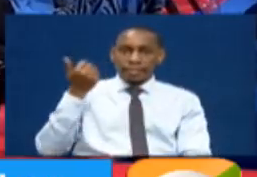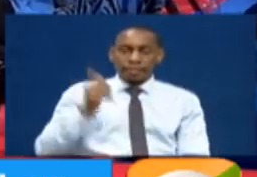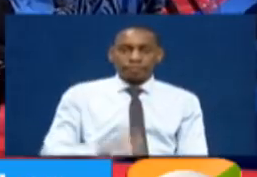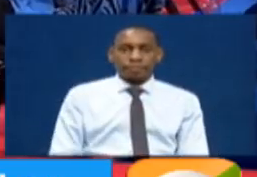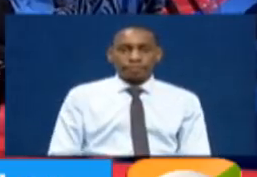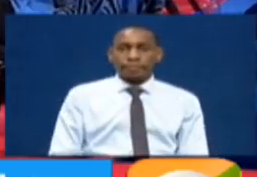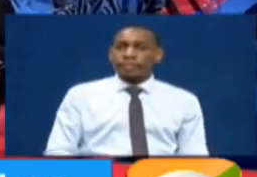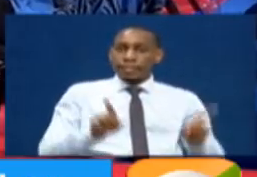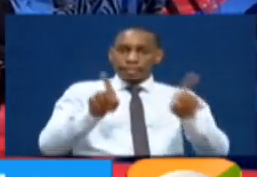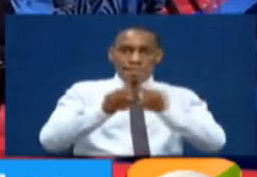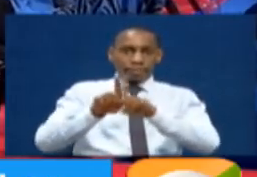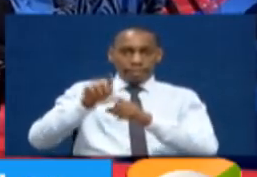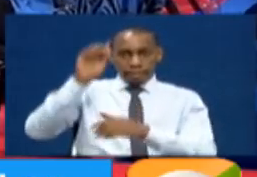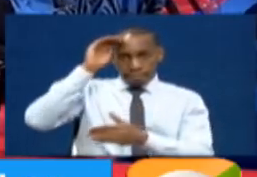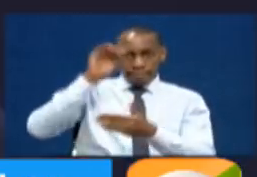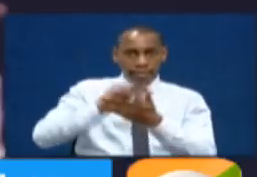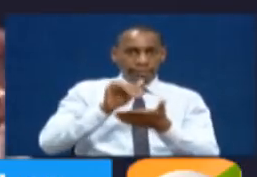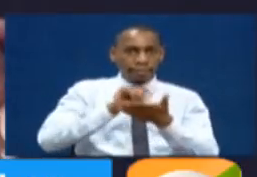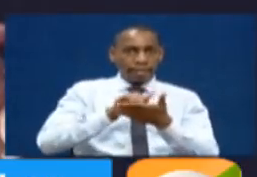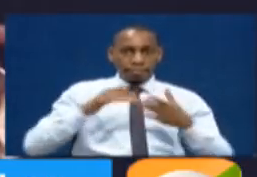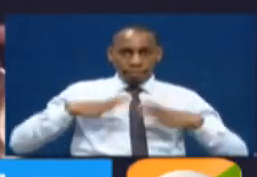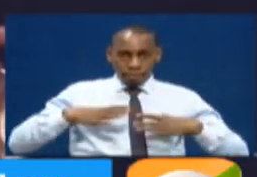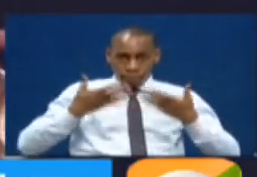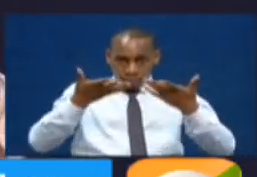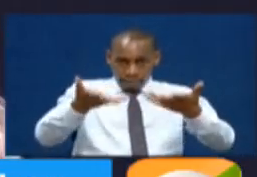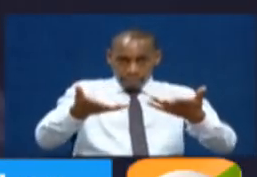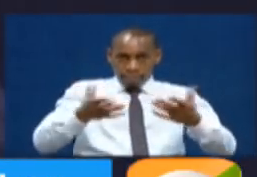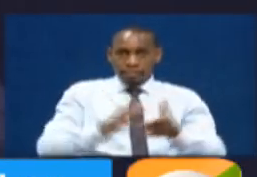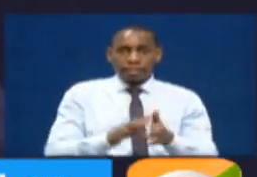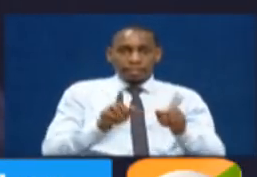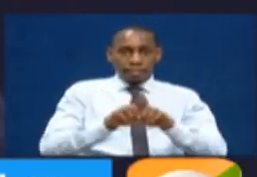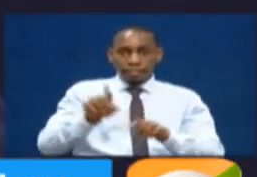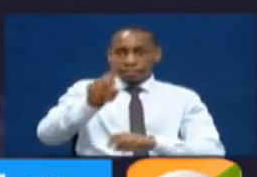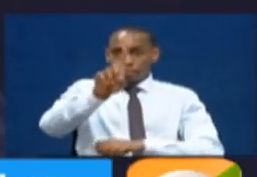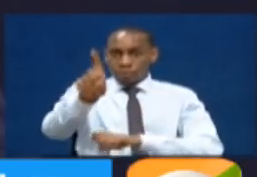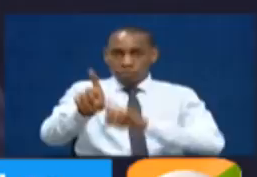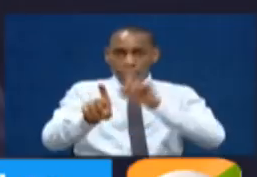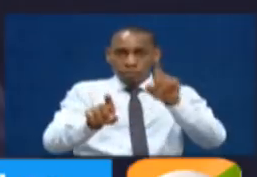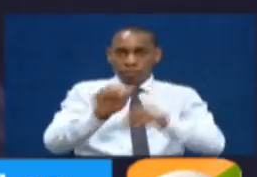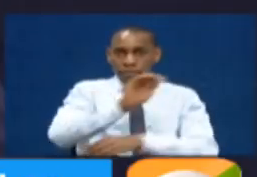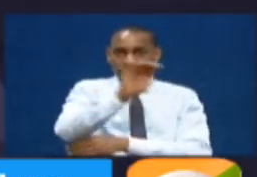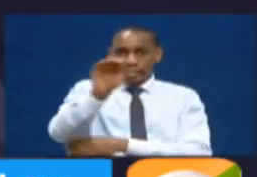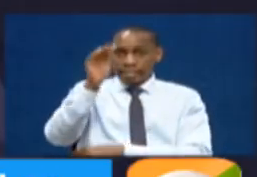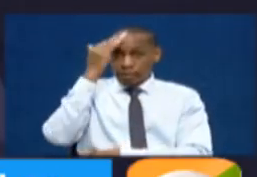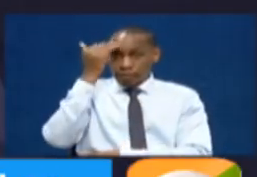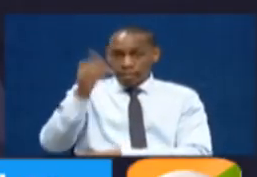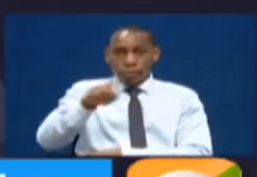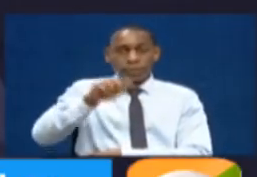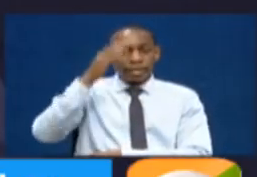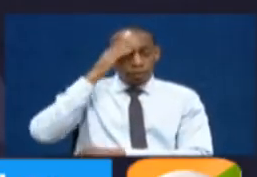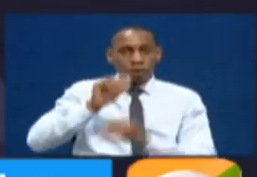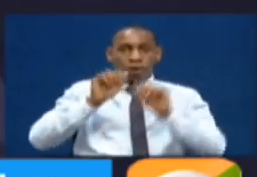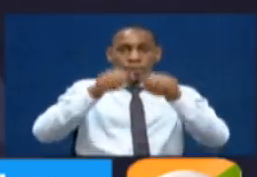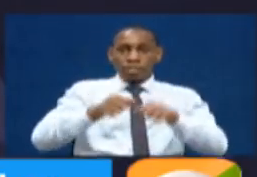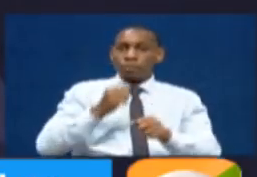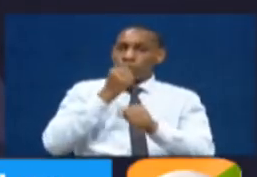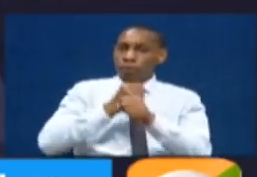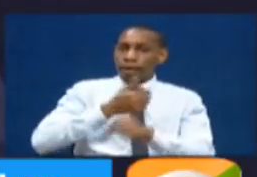And I believe those of us who are here are asking these questions because we know that we can all do